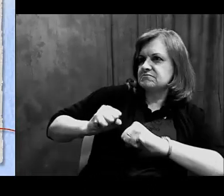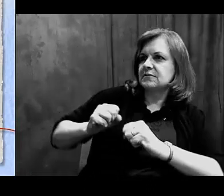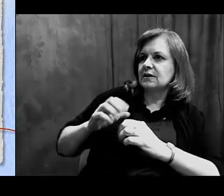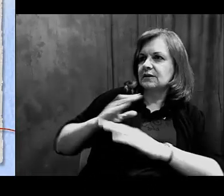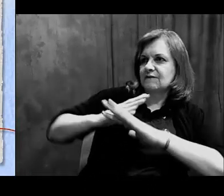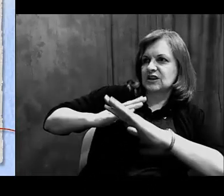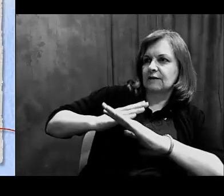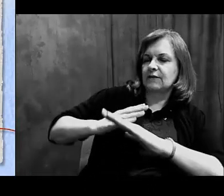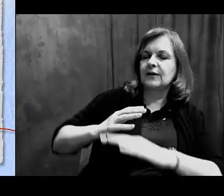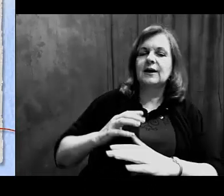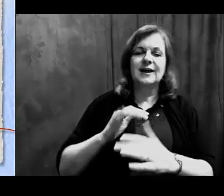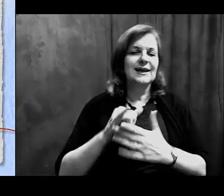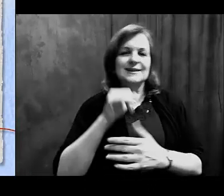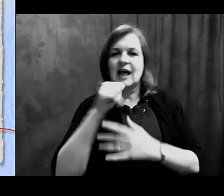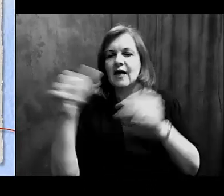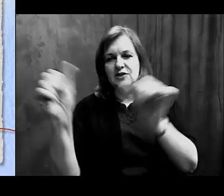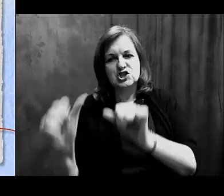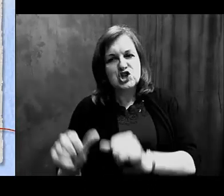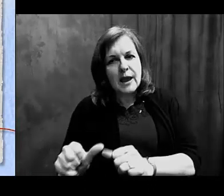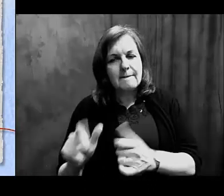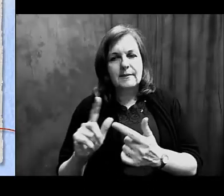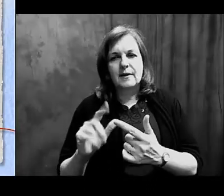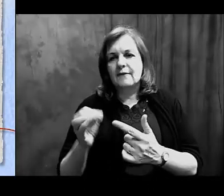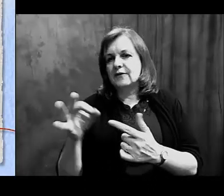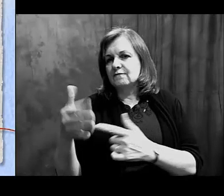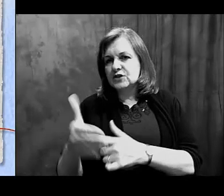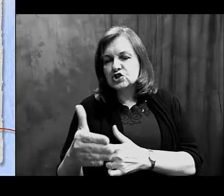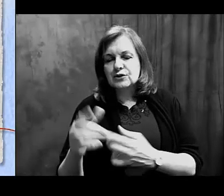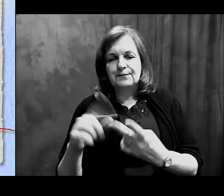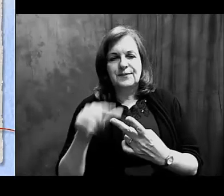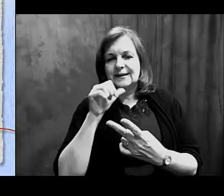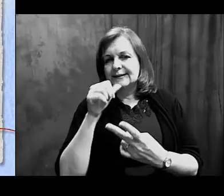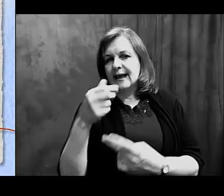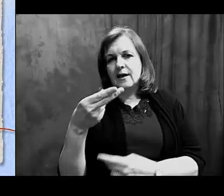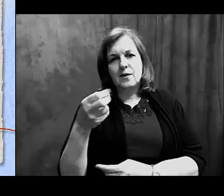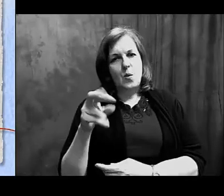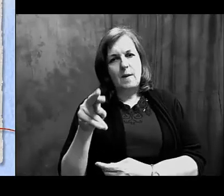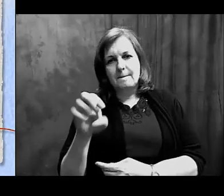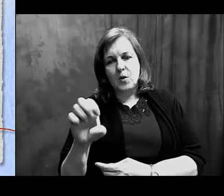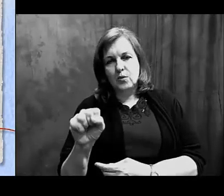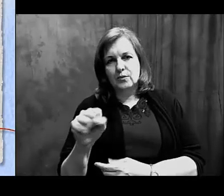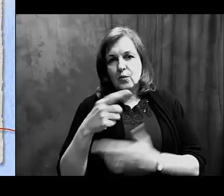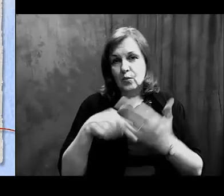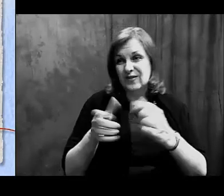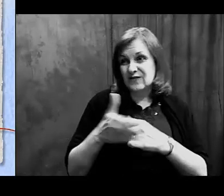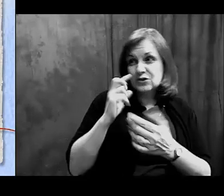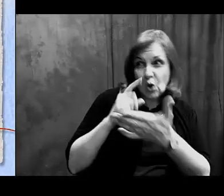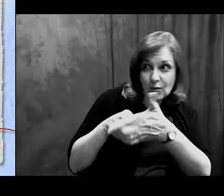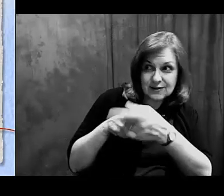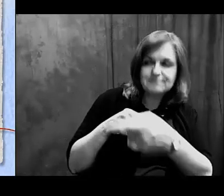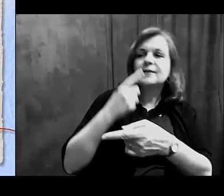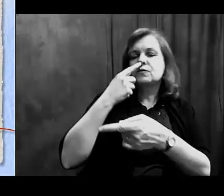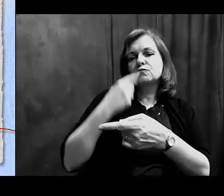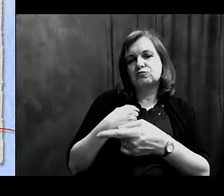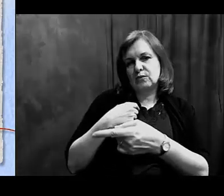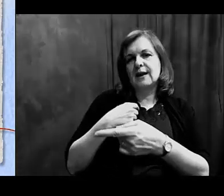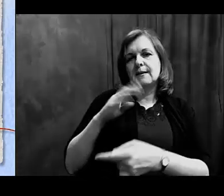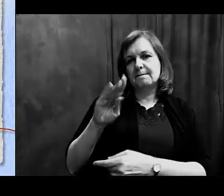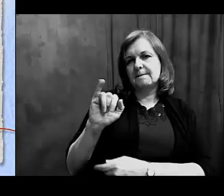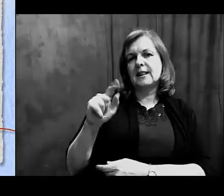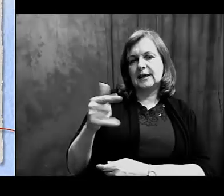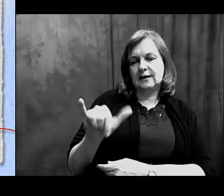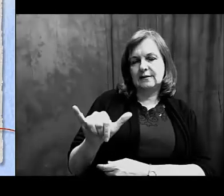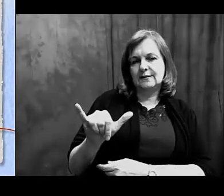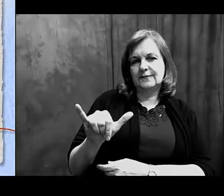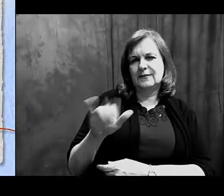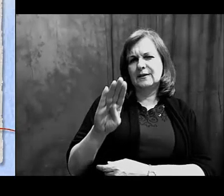it's not the fish, it's not the shape of the fish, it's not any hormone that the fish is producing, it's all about that red belly. And so we see with a